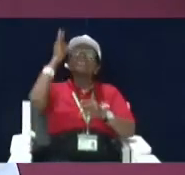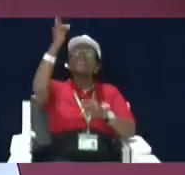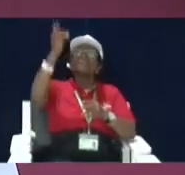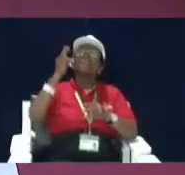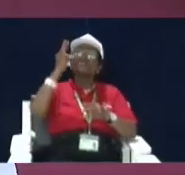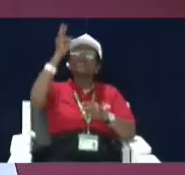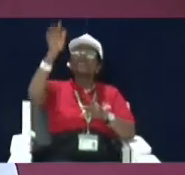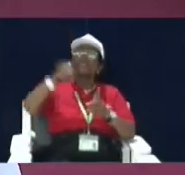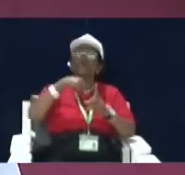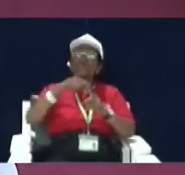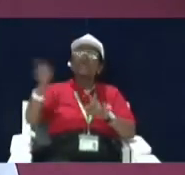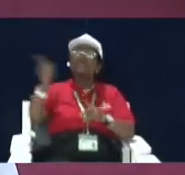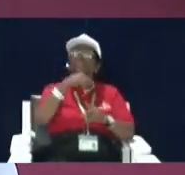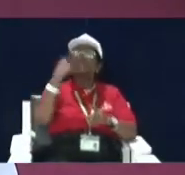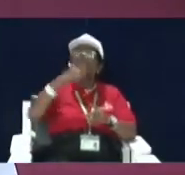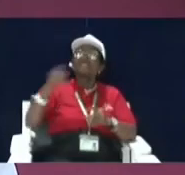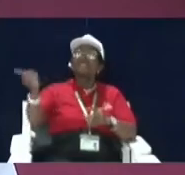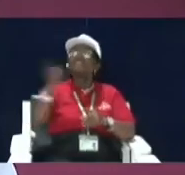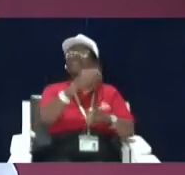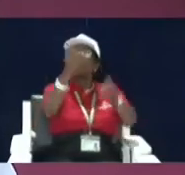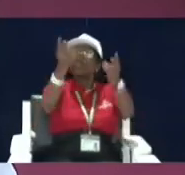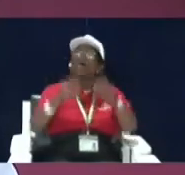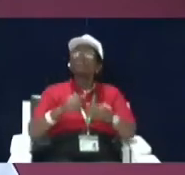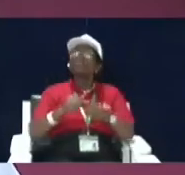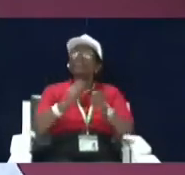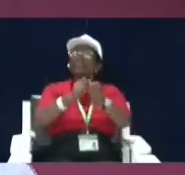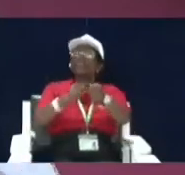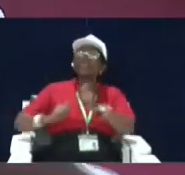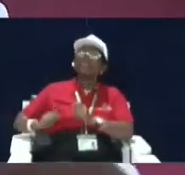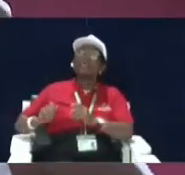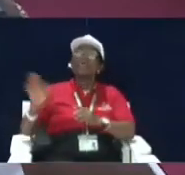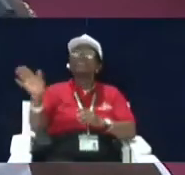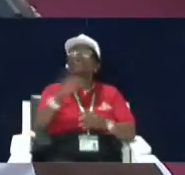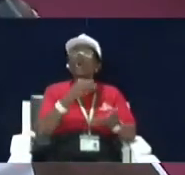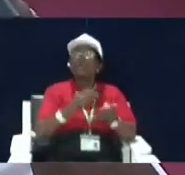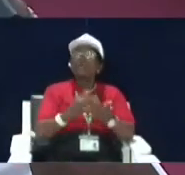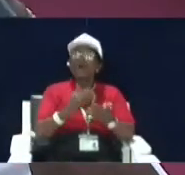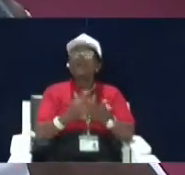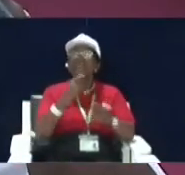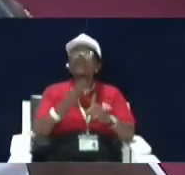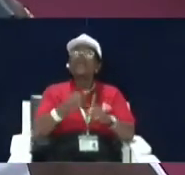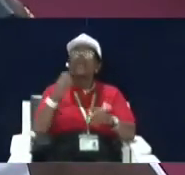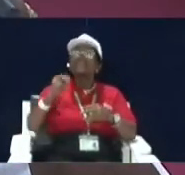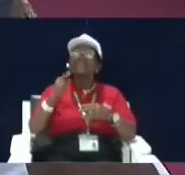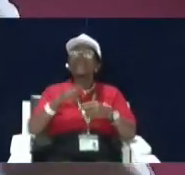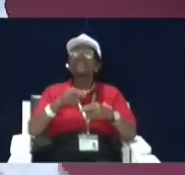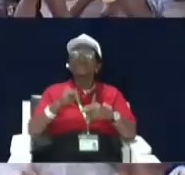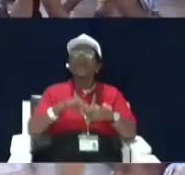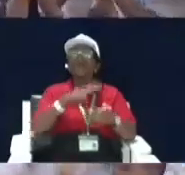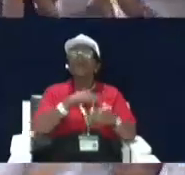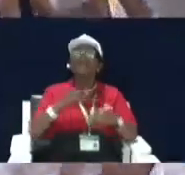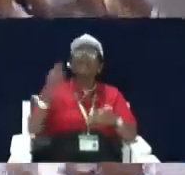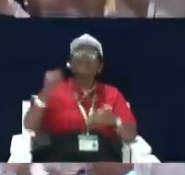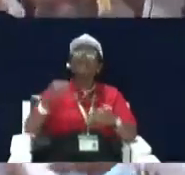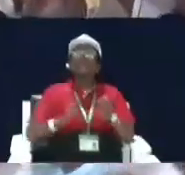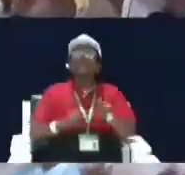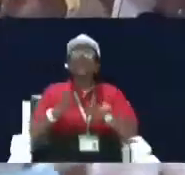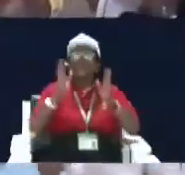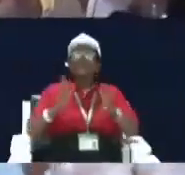when you say you want to withdraw your money from the bank, the manager will fall down and beg you.